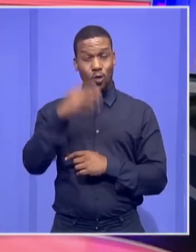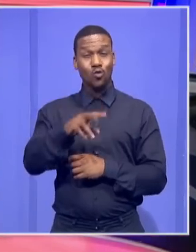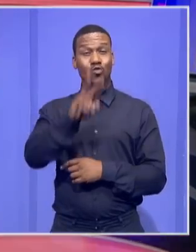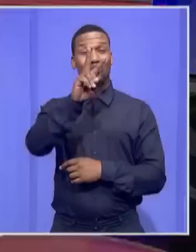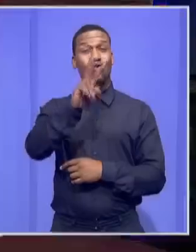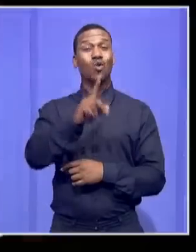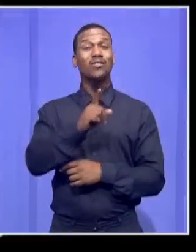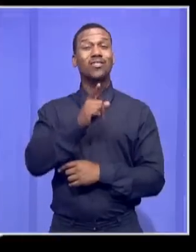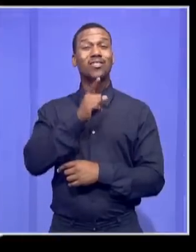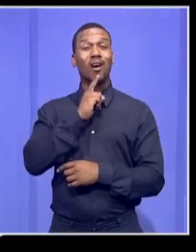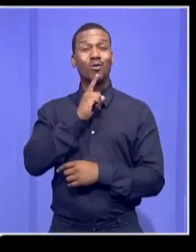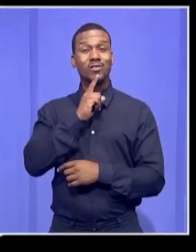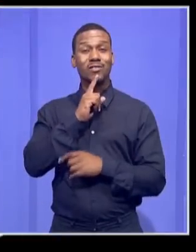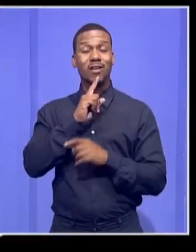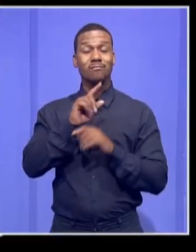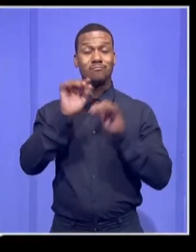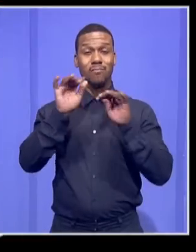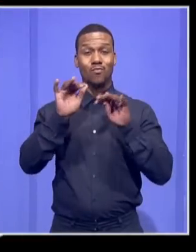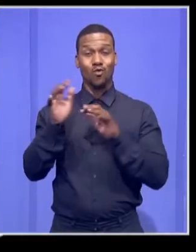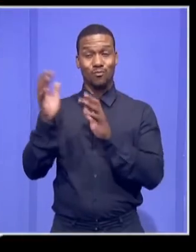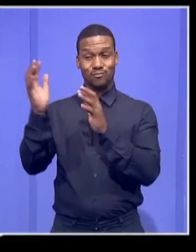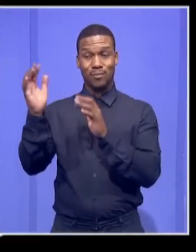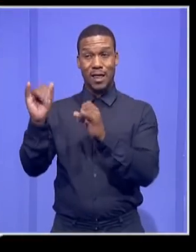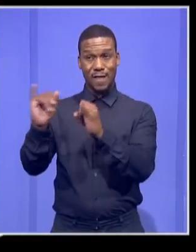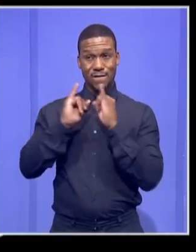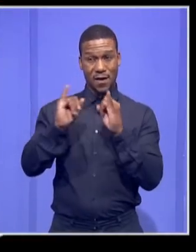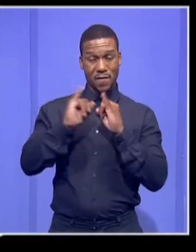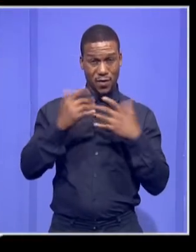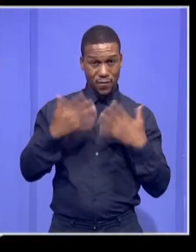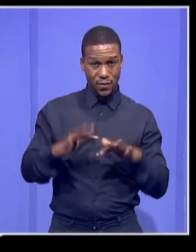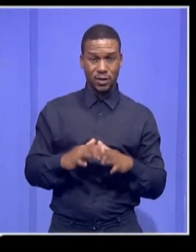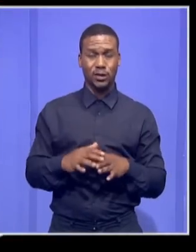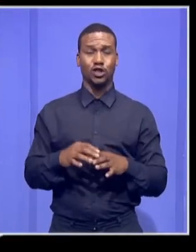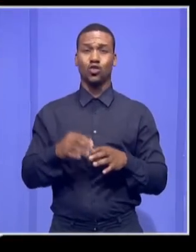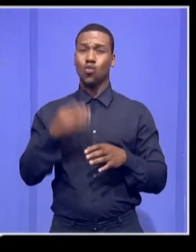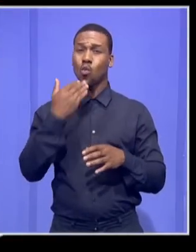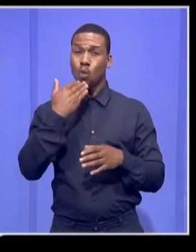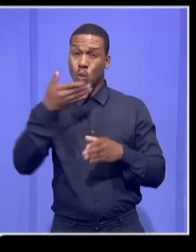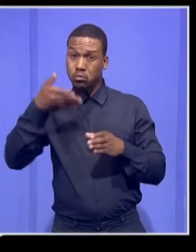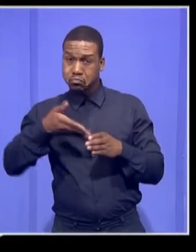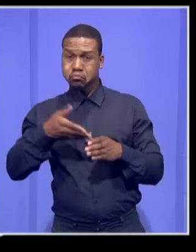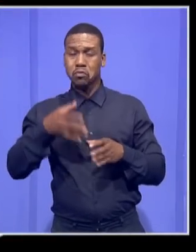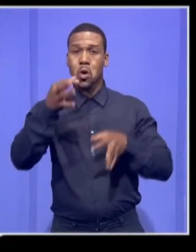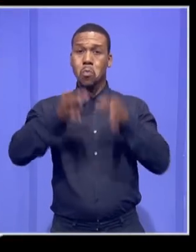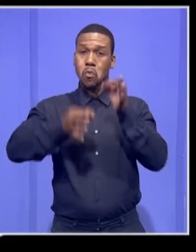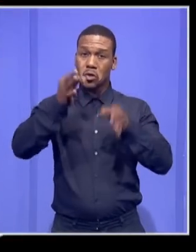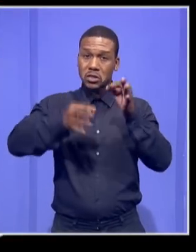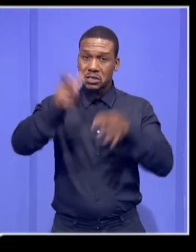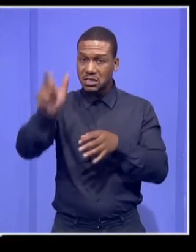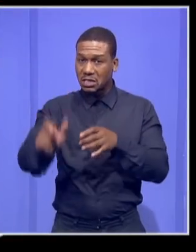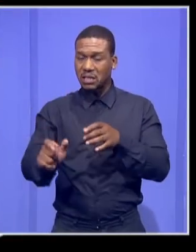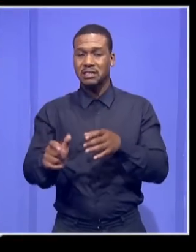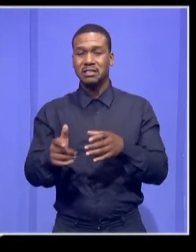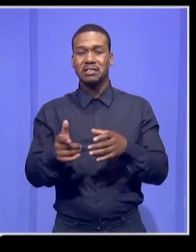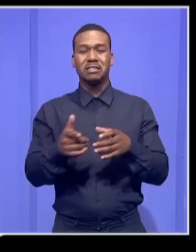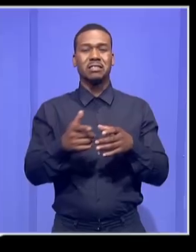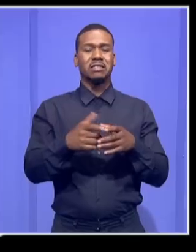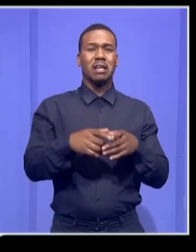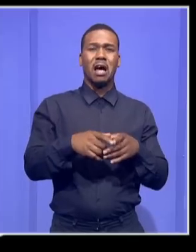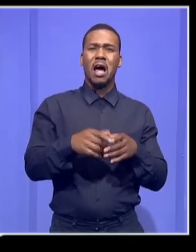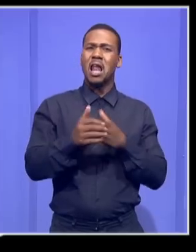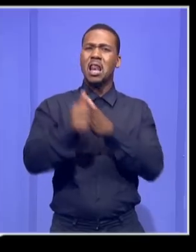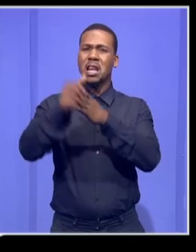been invited here. Those include the politicians, world leaders, and the royal family. And of course, as we go through the next slide,